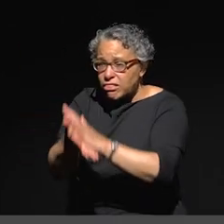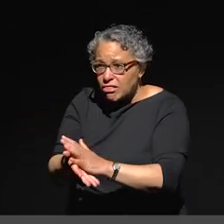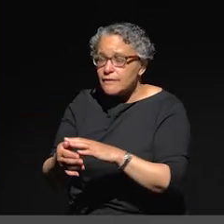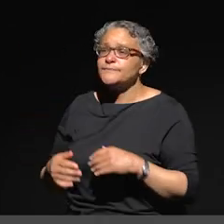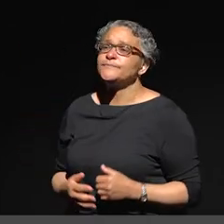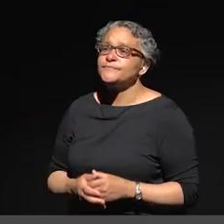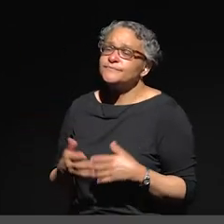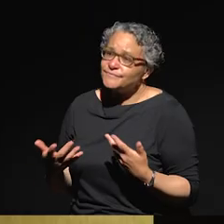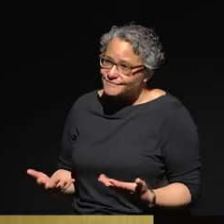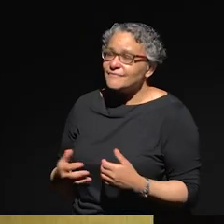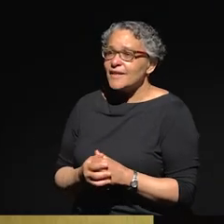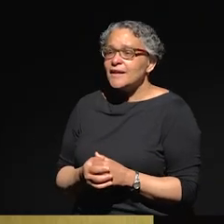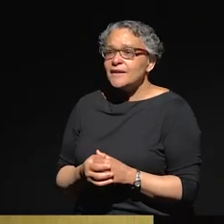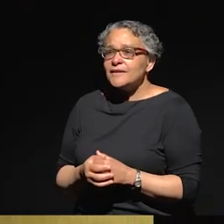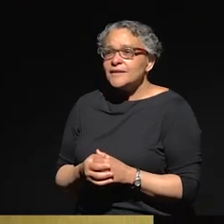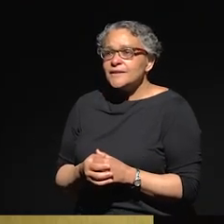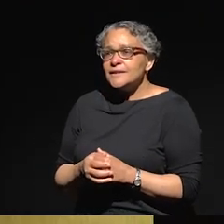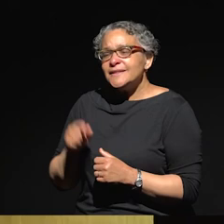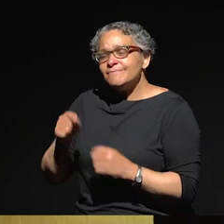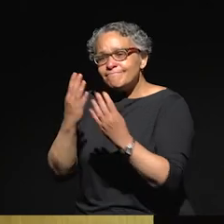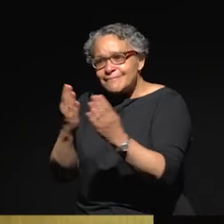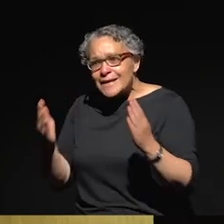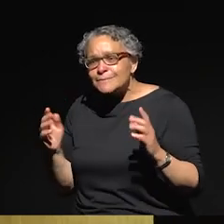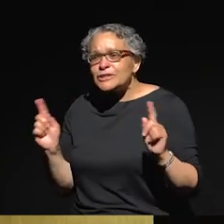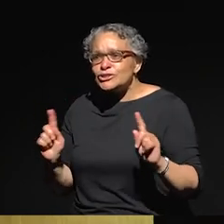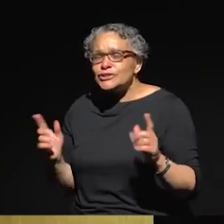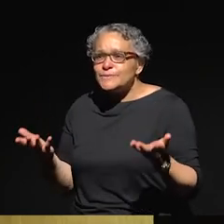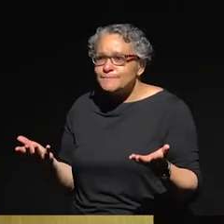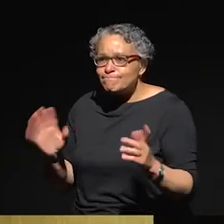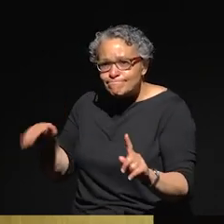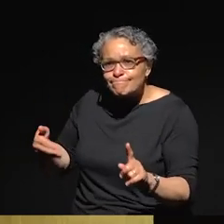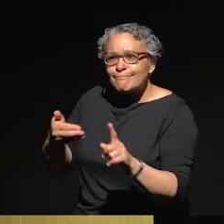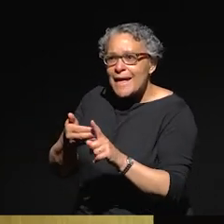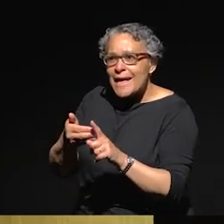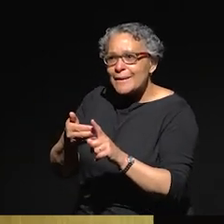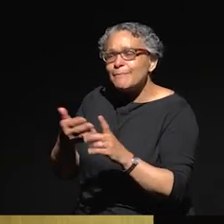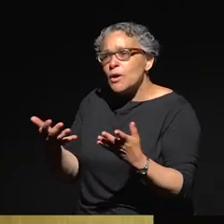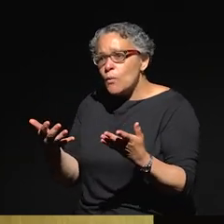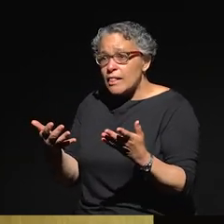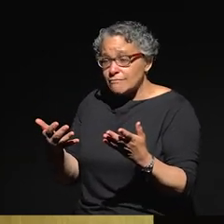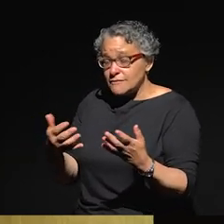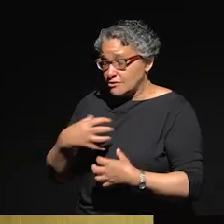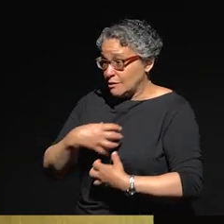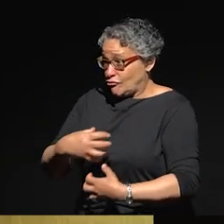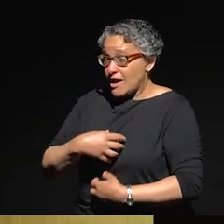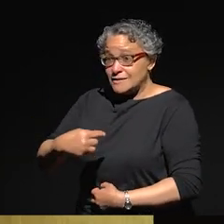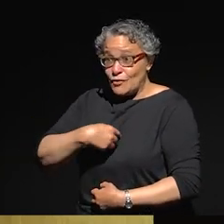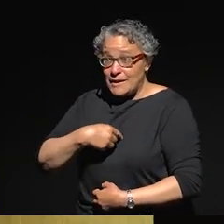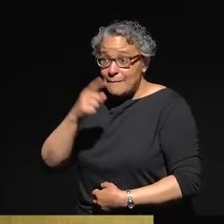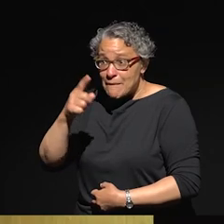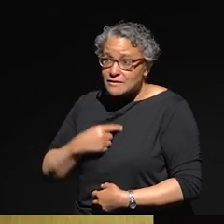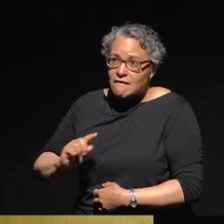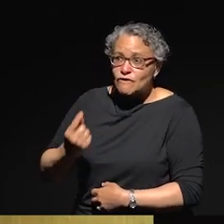still, it's an exhibition that that aims to cover, and this is actually a surprise to me. It's the